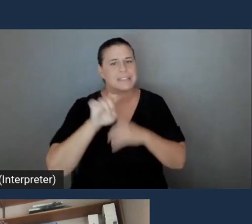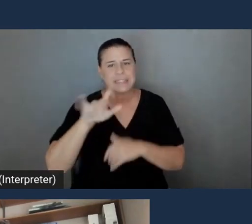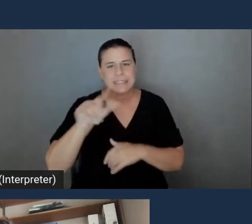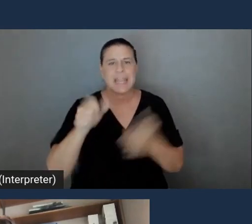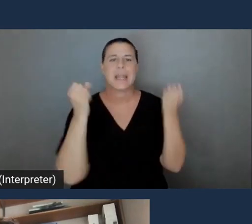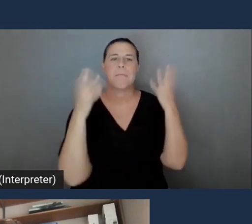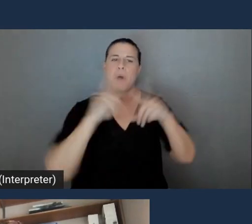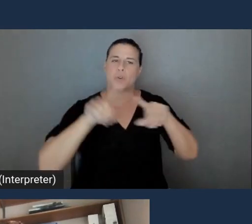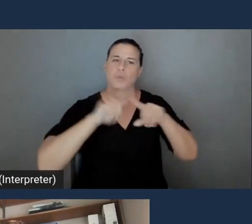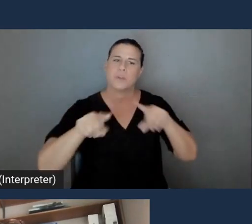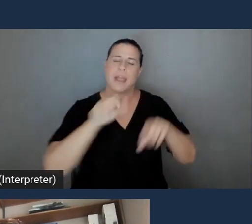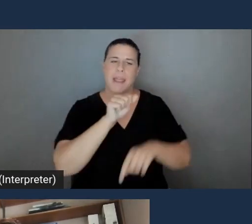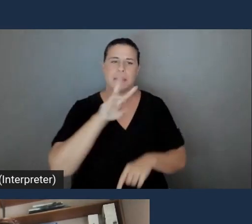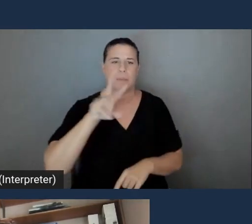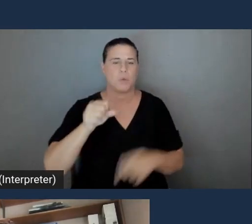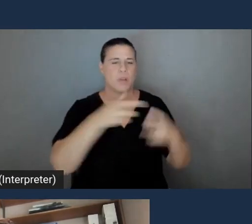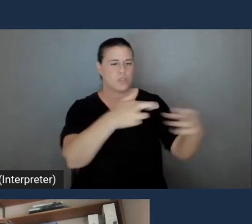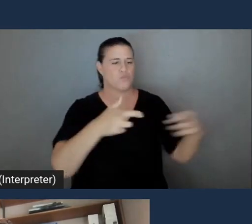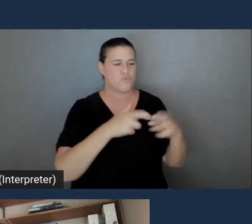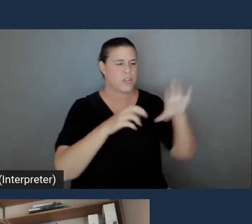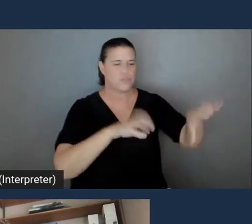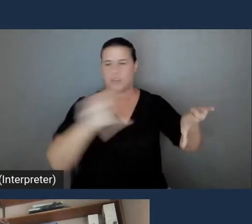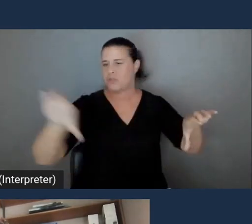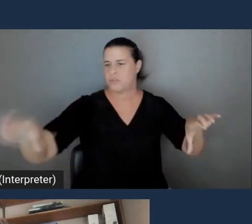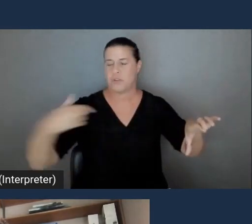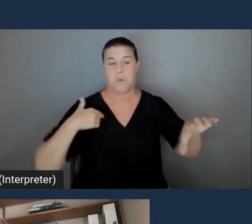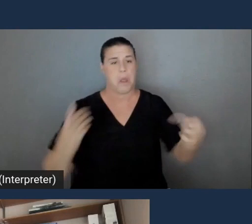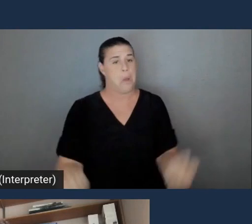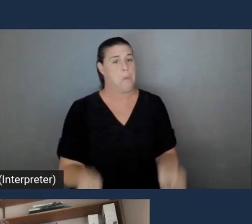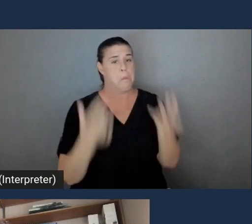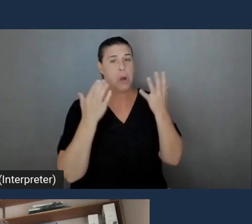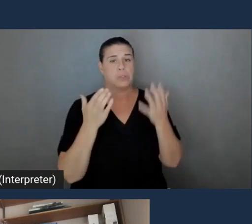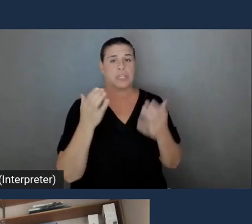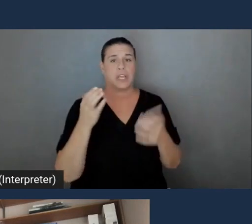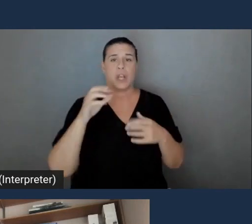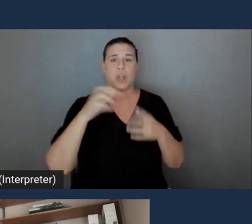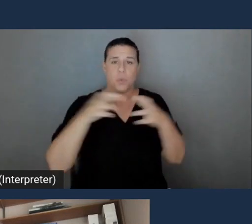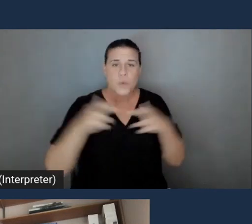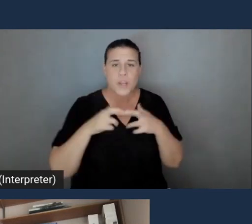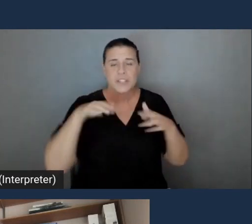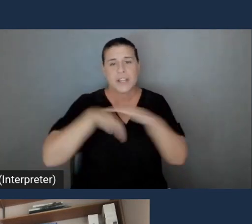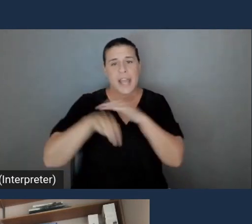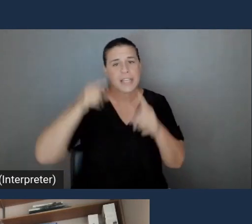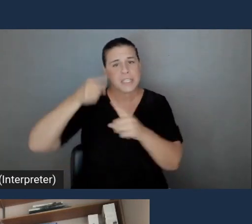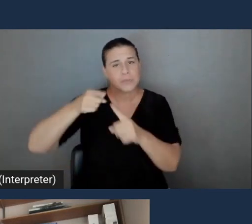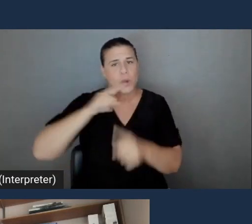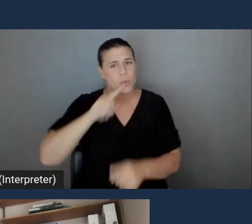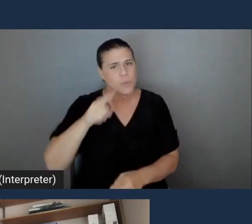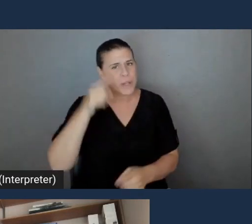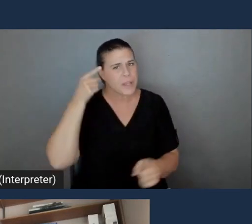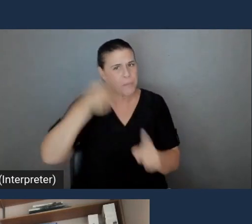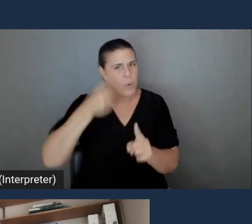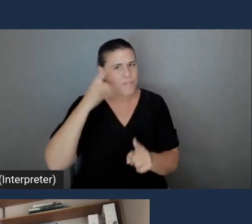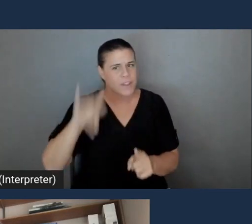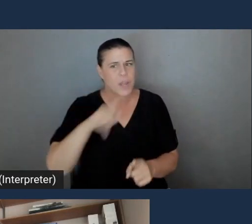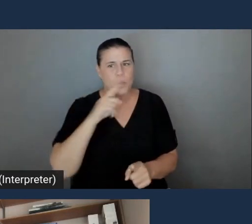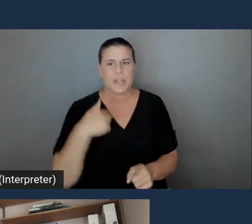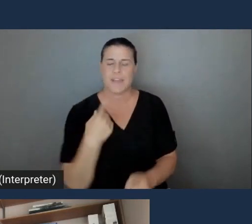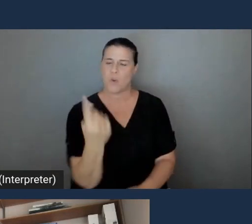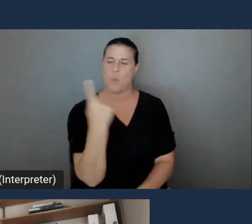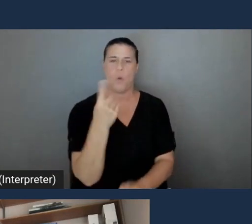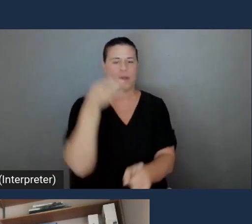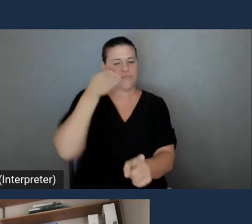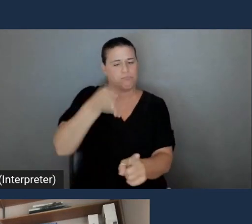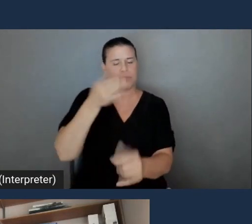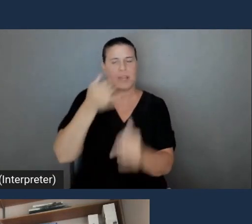multiple AWS regions. And so a multi-region access point, its job really is to have a single global endpoint